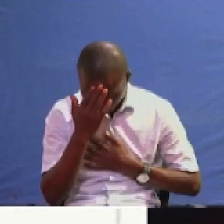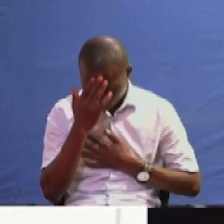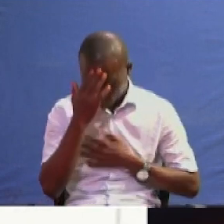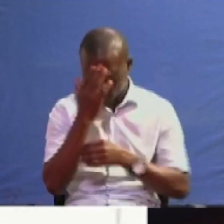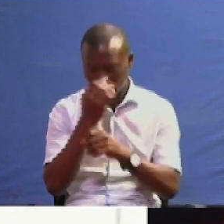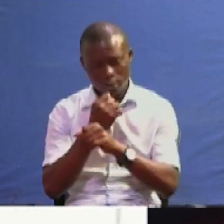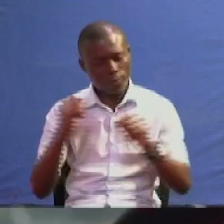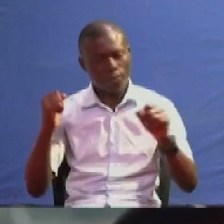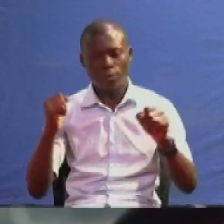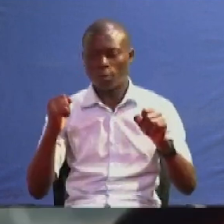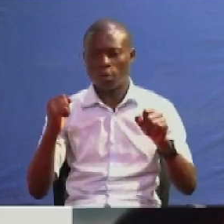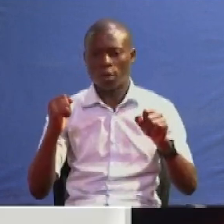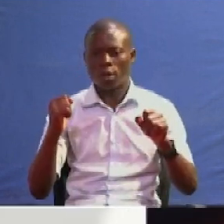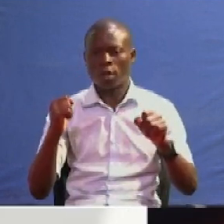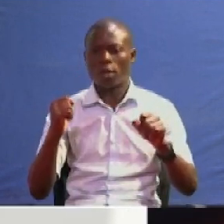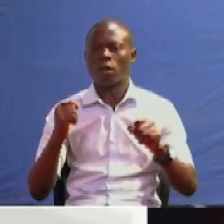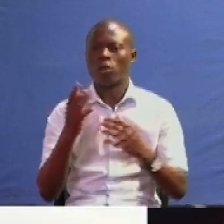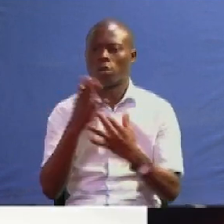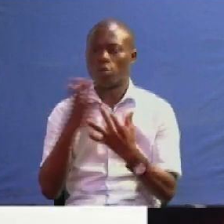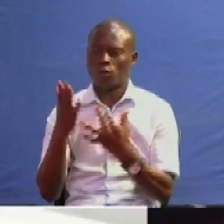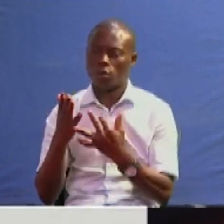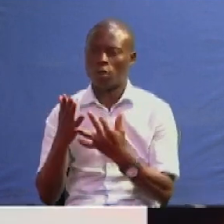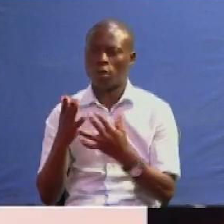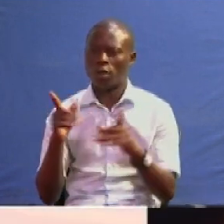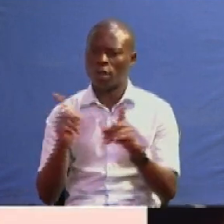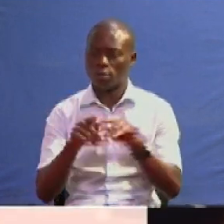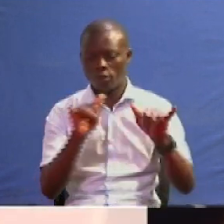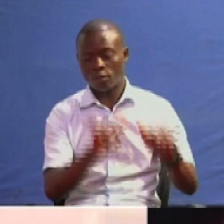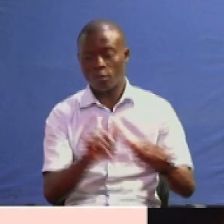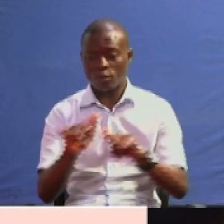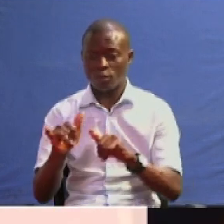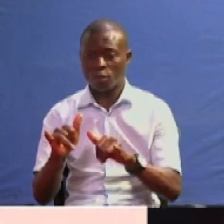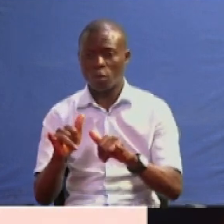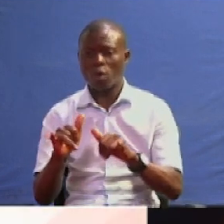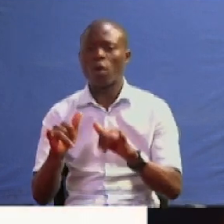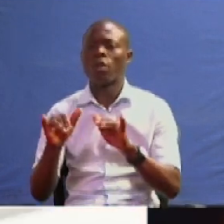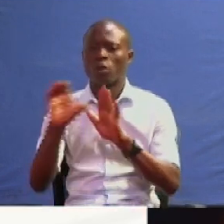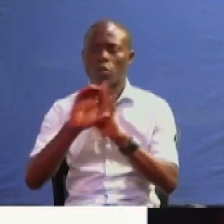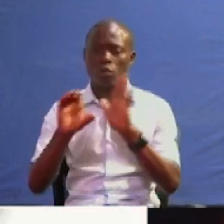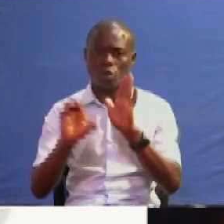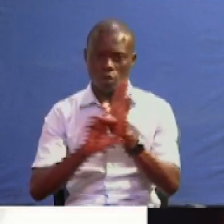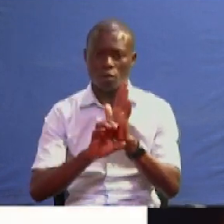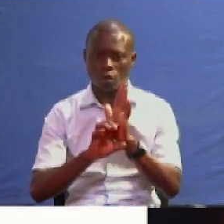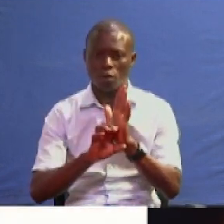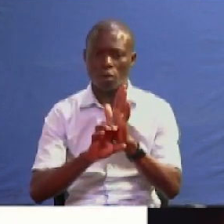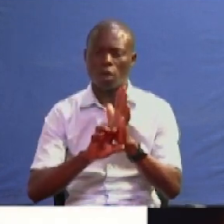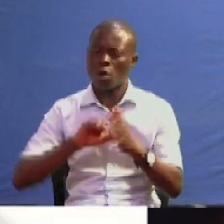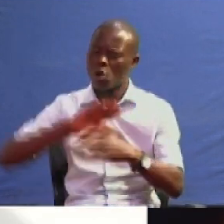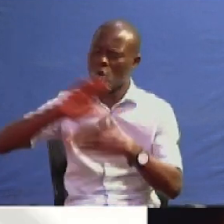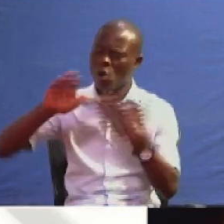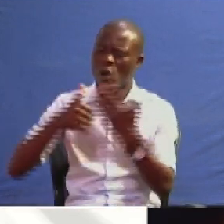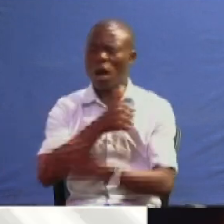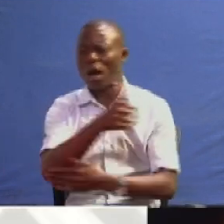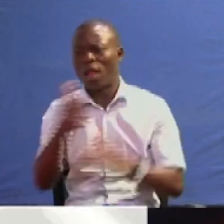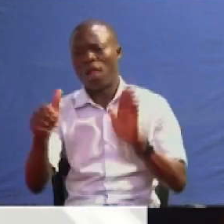observe, uphold, and maintain the Constitution and all other